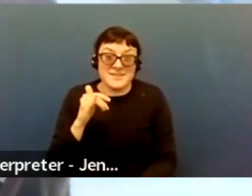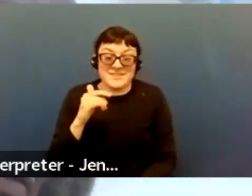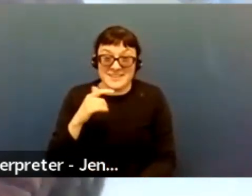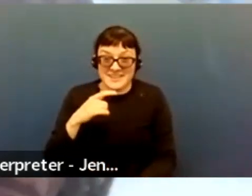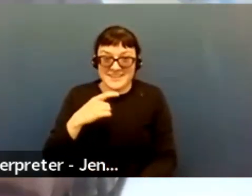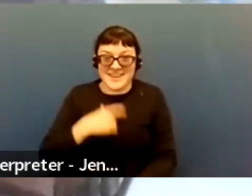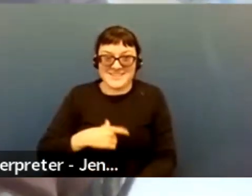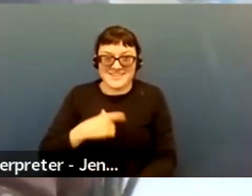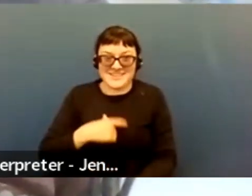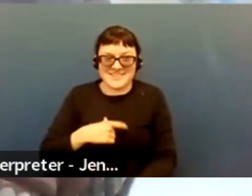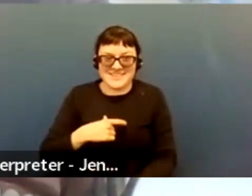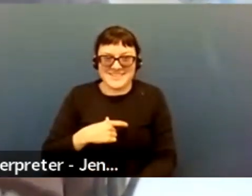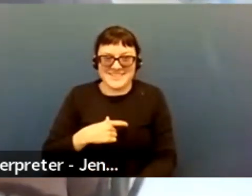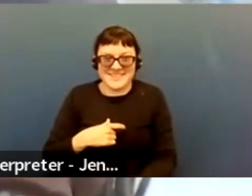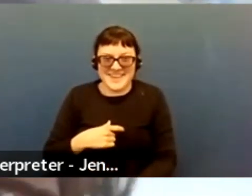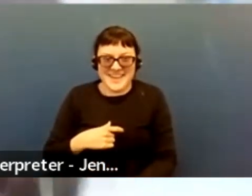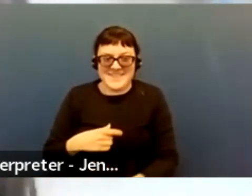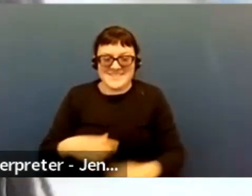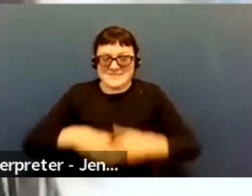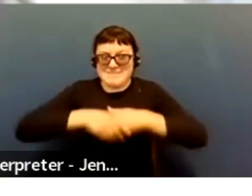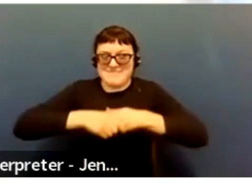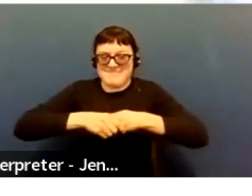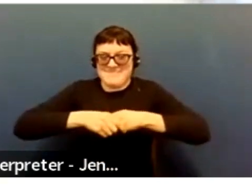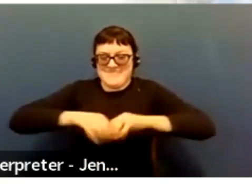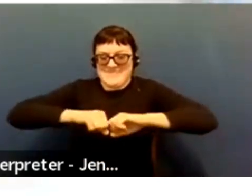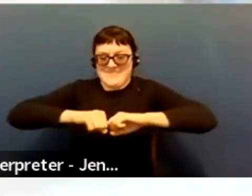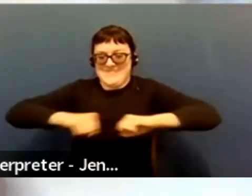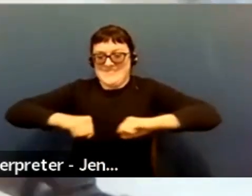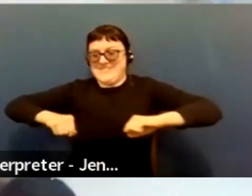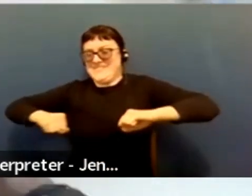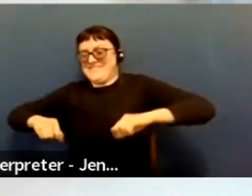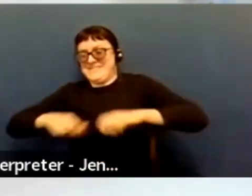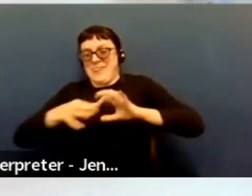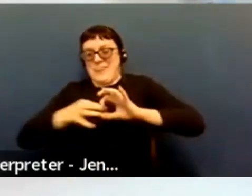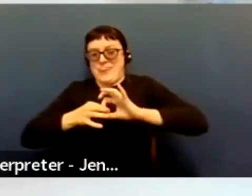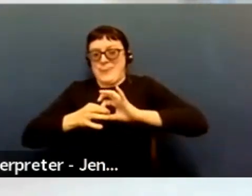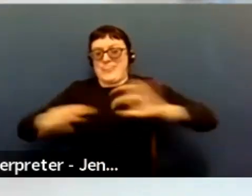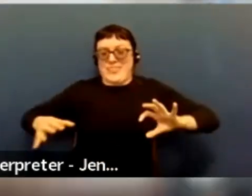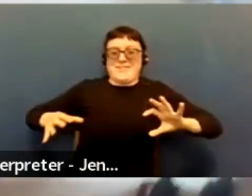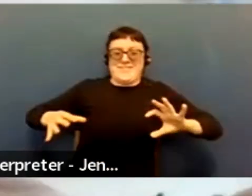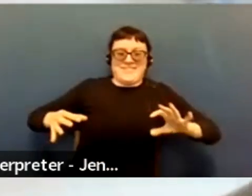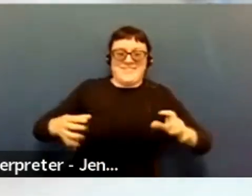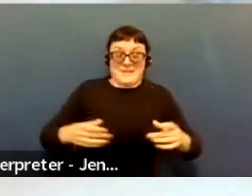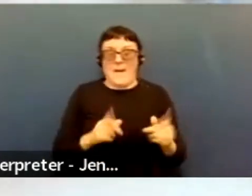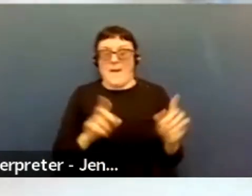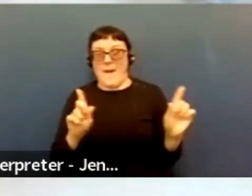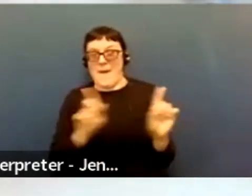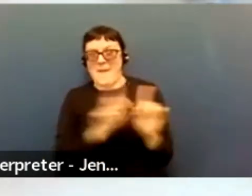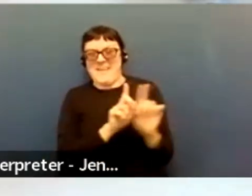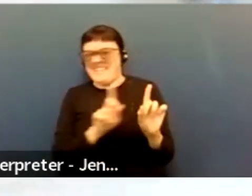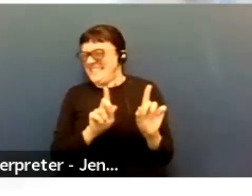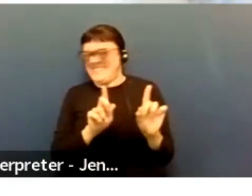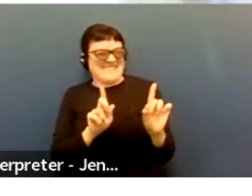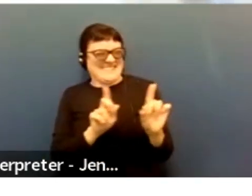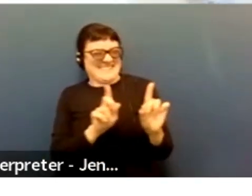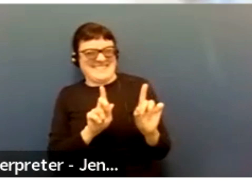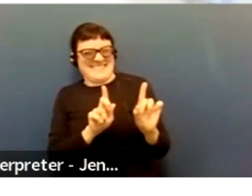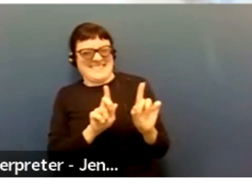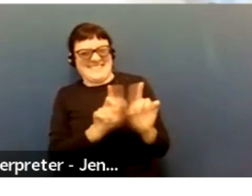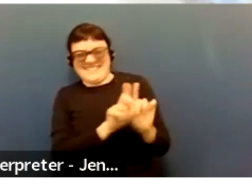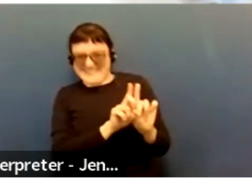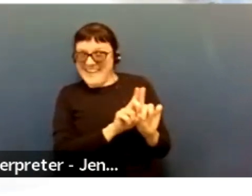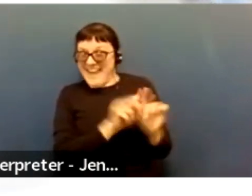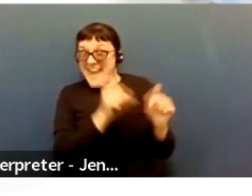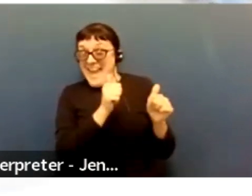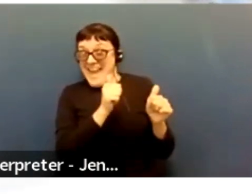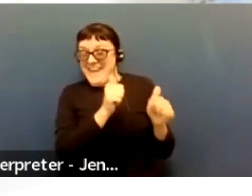touches as they, you know, do people have to kind of pull their hands apart and push them together, you know,